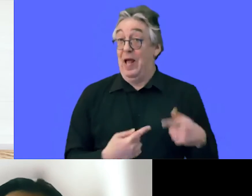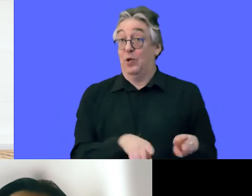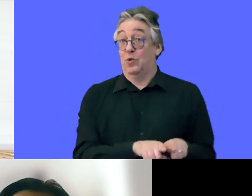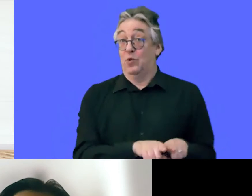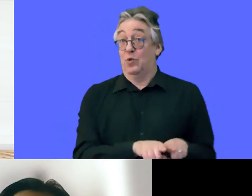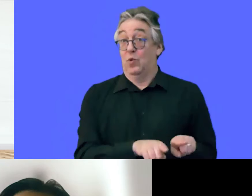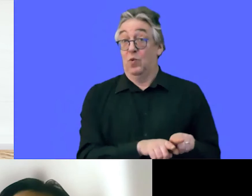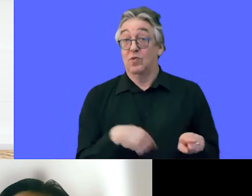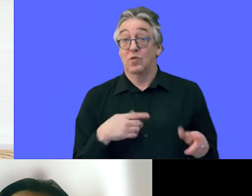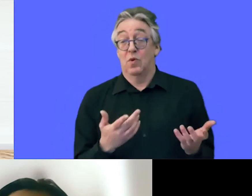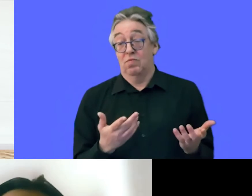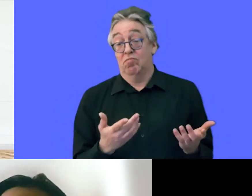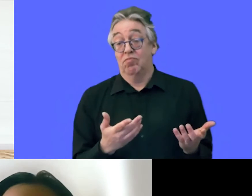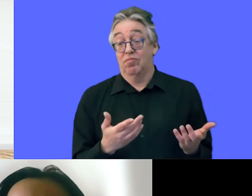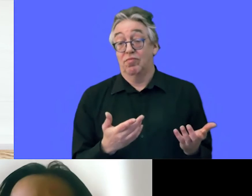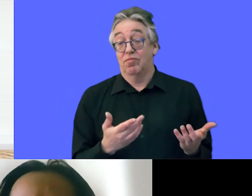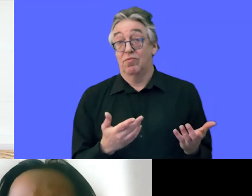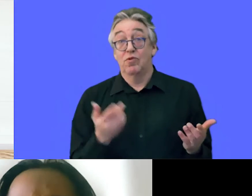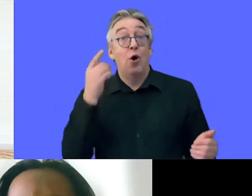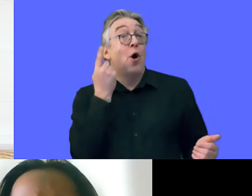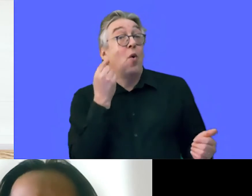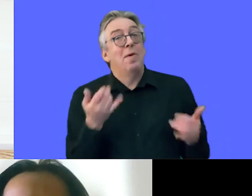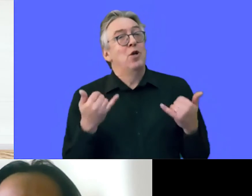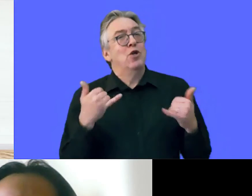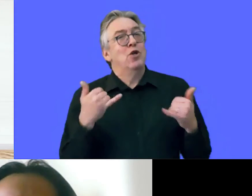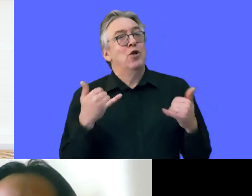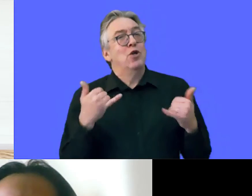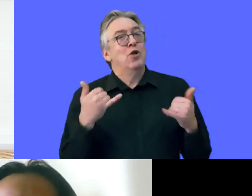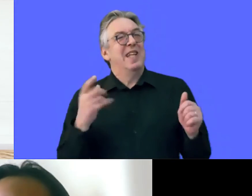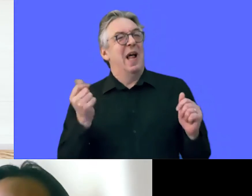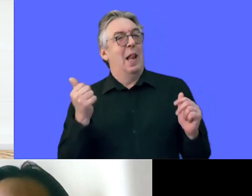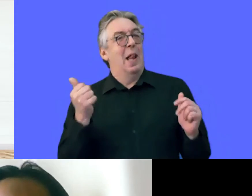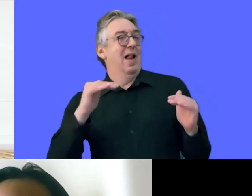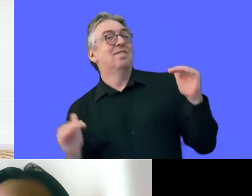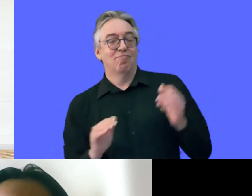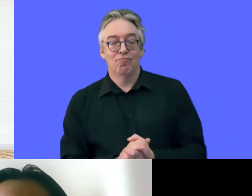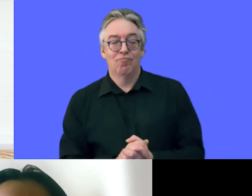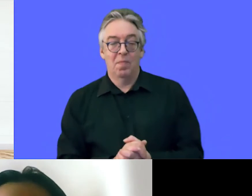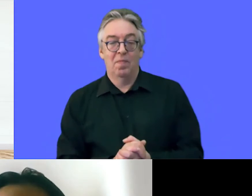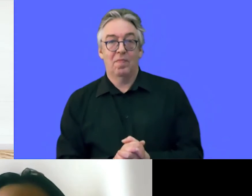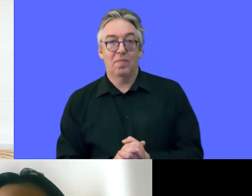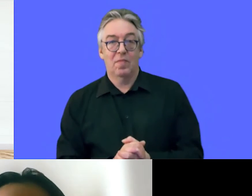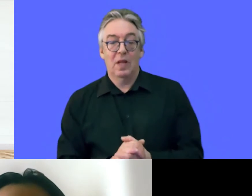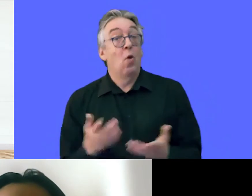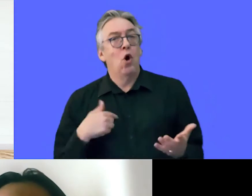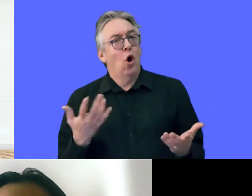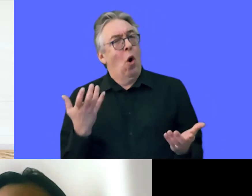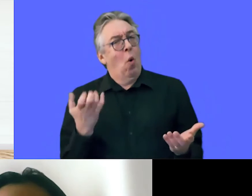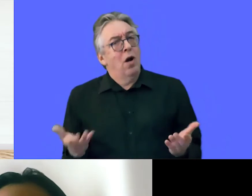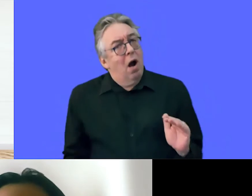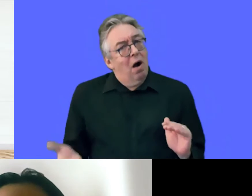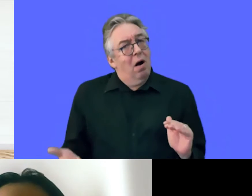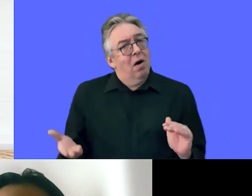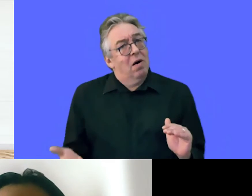gender sort of like, you know, gender and social norms that we are addressing through community sort of groups, which you